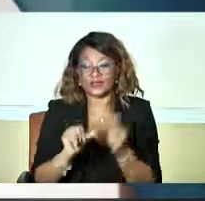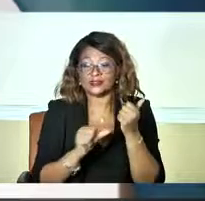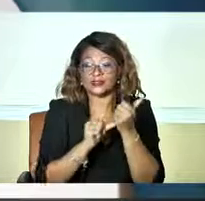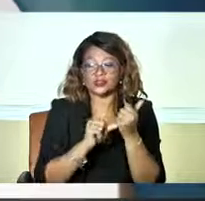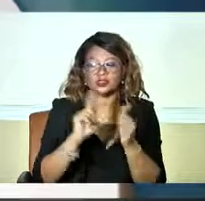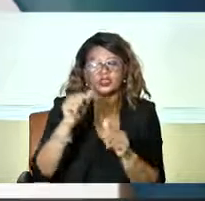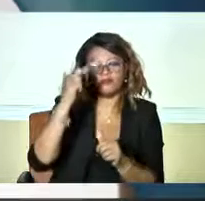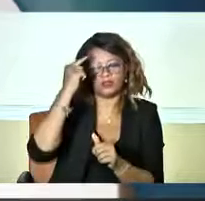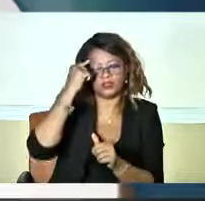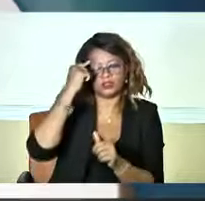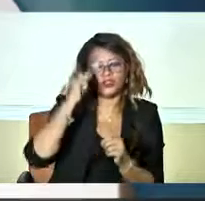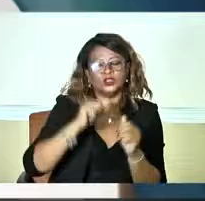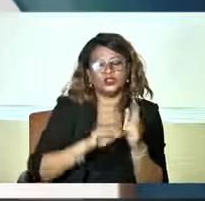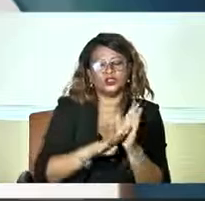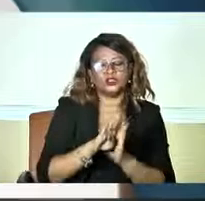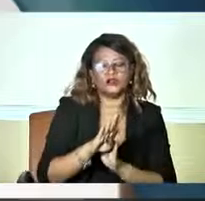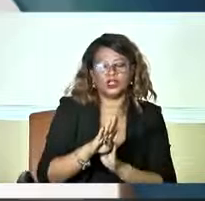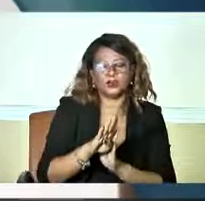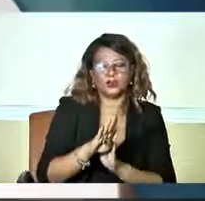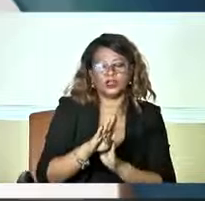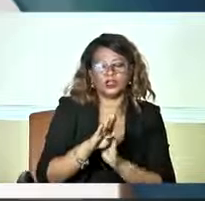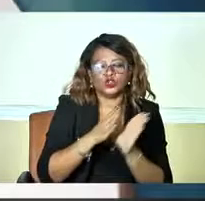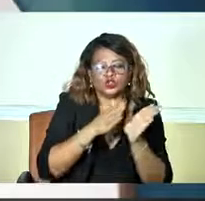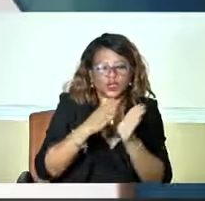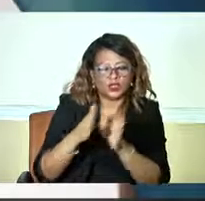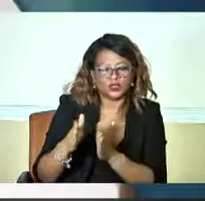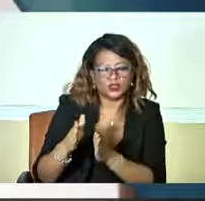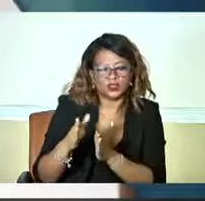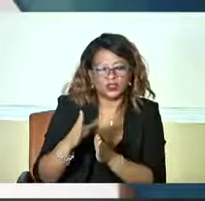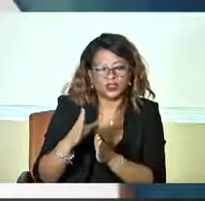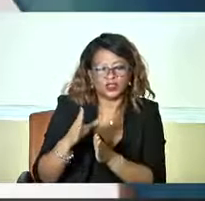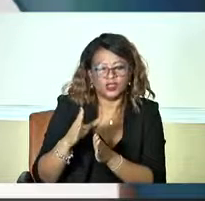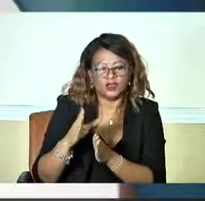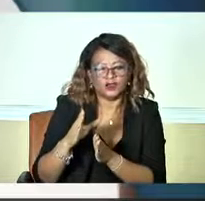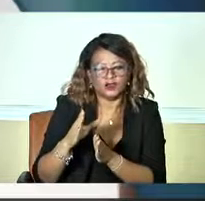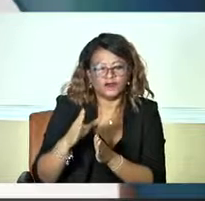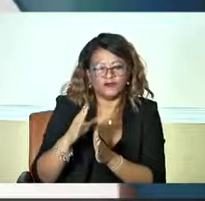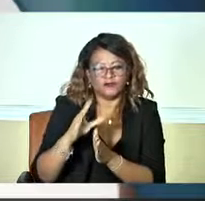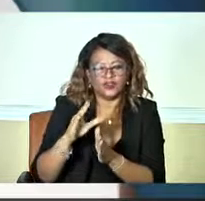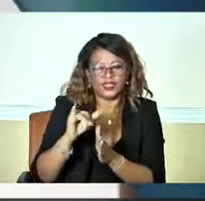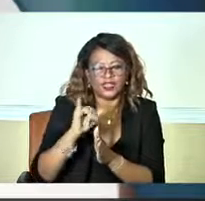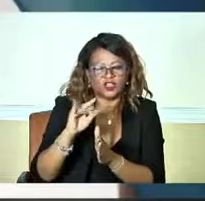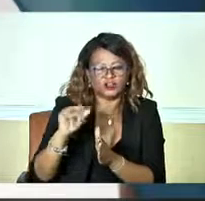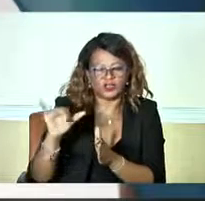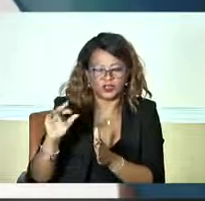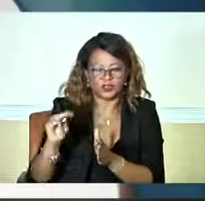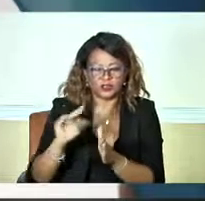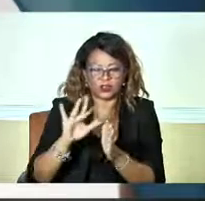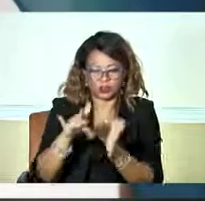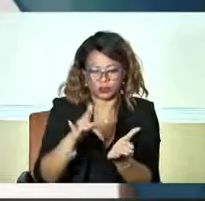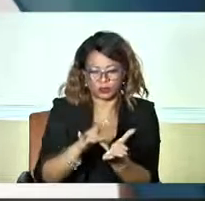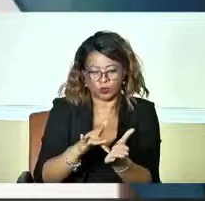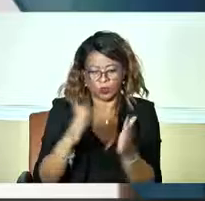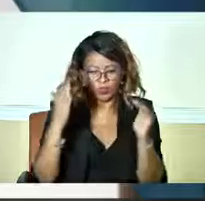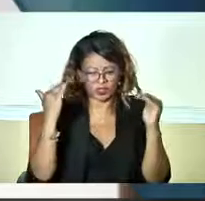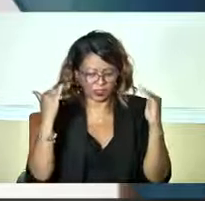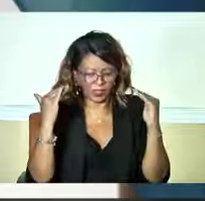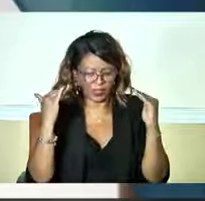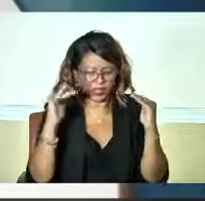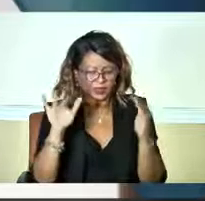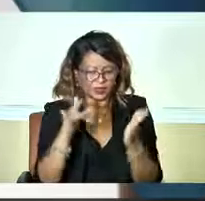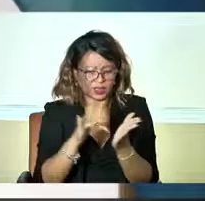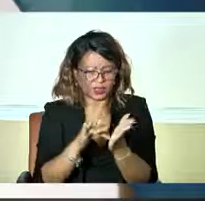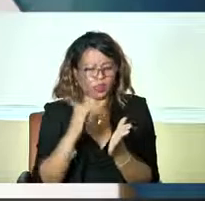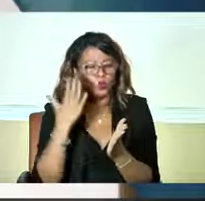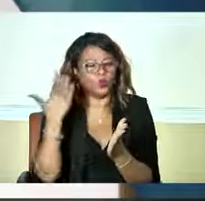government to develop a strategy for an innovation center. And we expect that that innovation center will